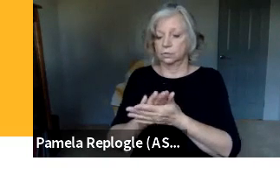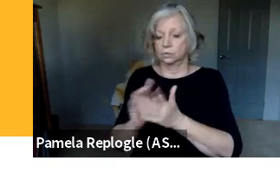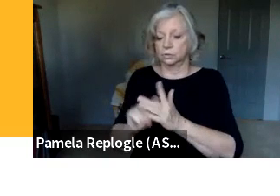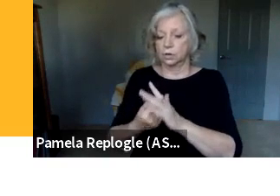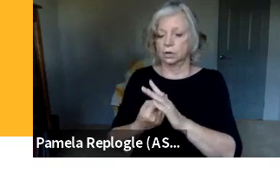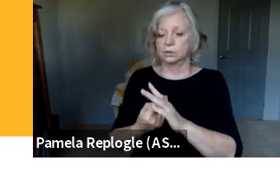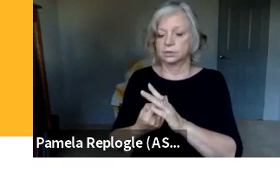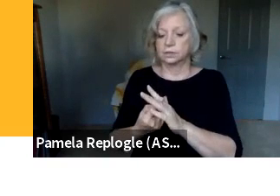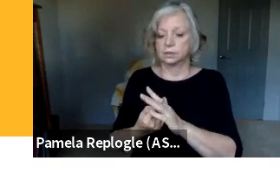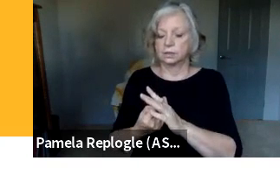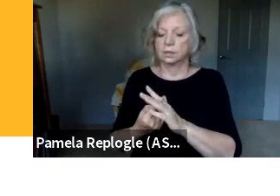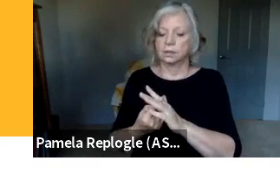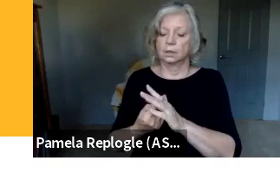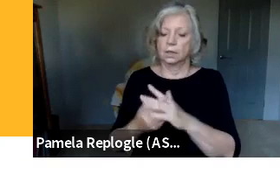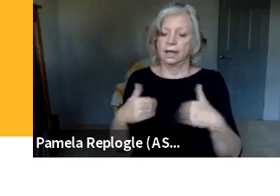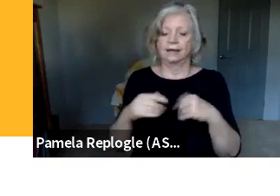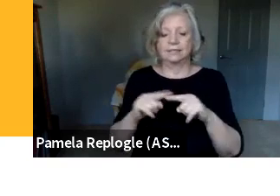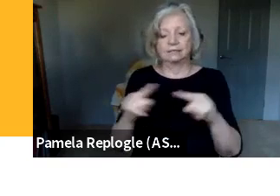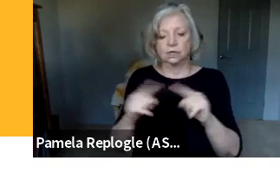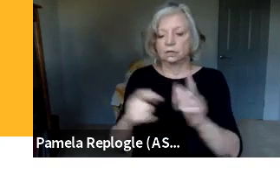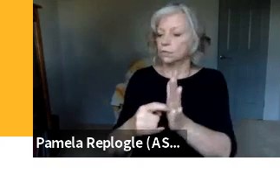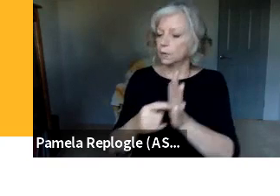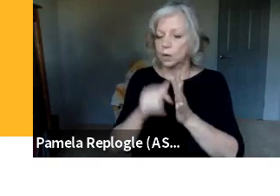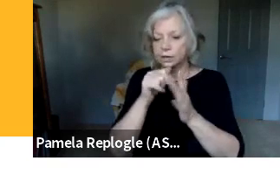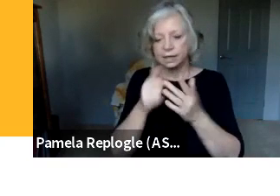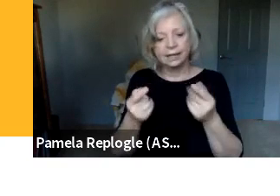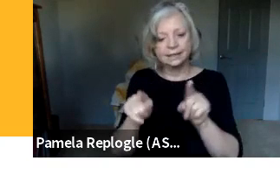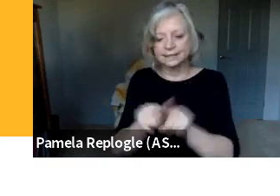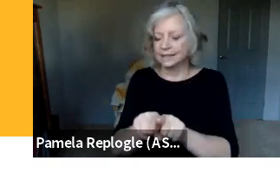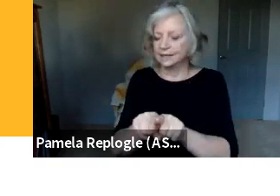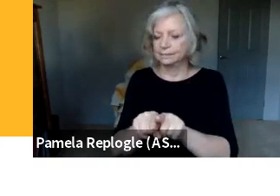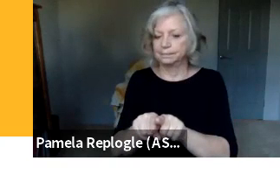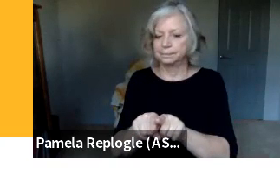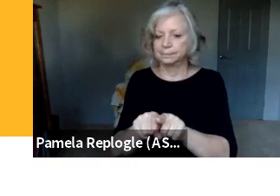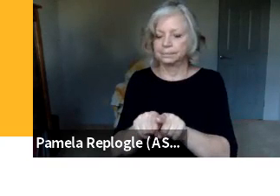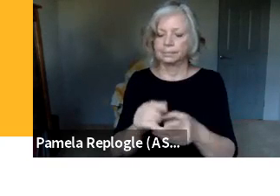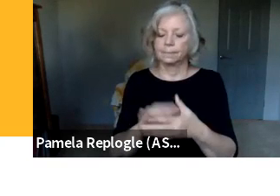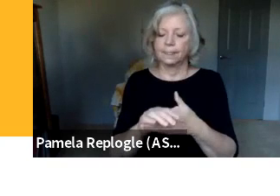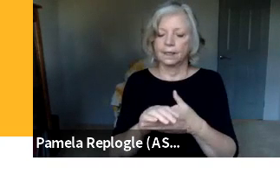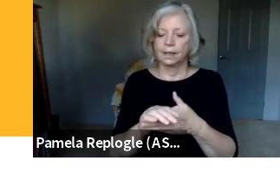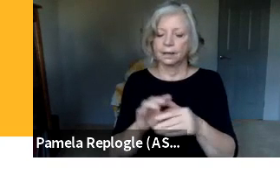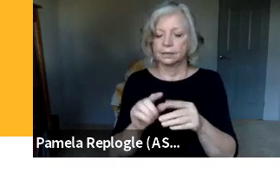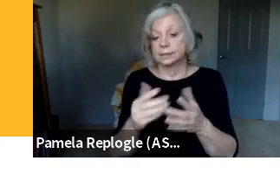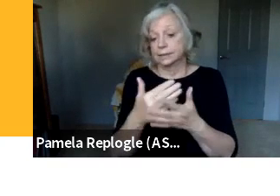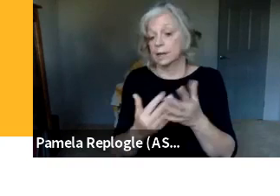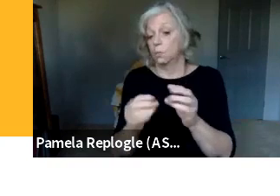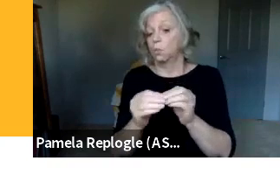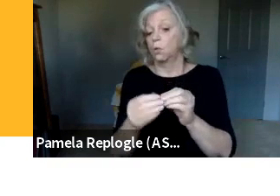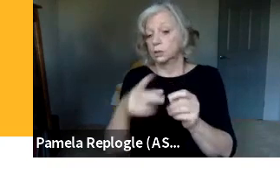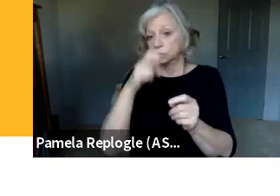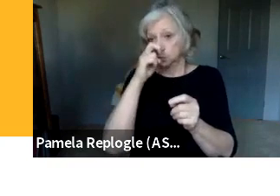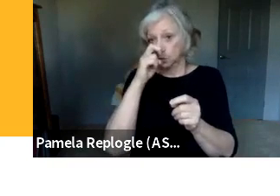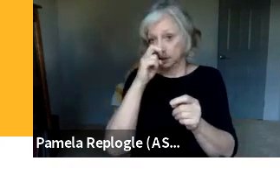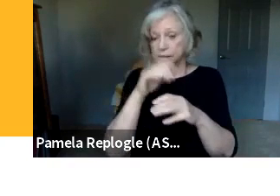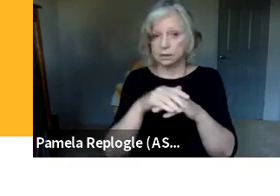in particular have different requirements. And essentially those are a bit stricter when it comes